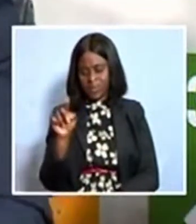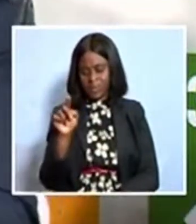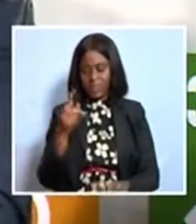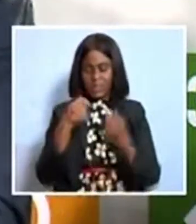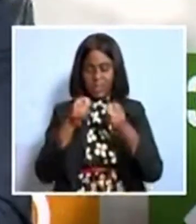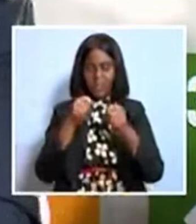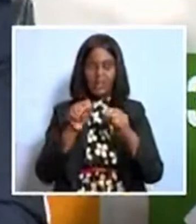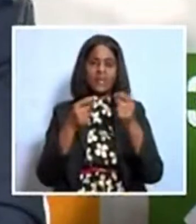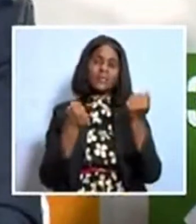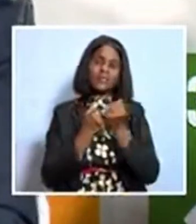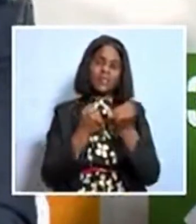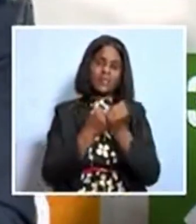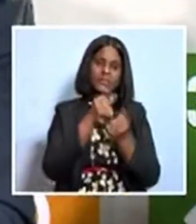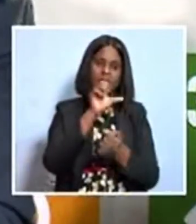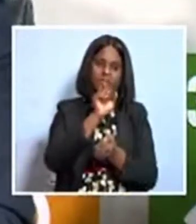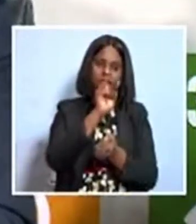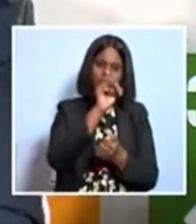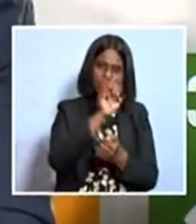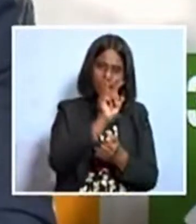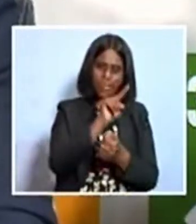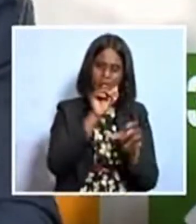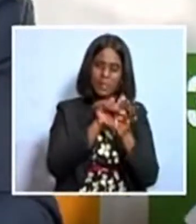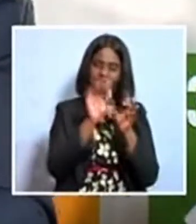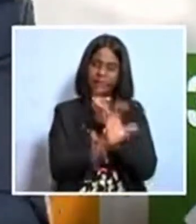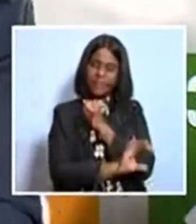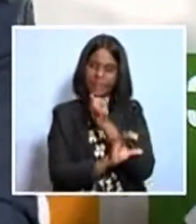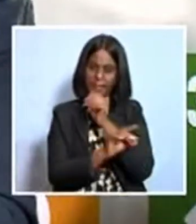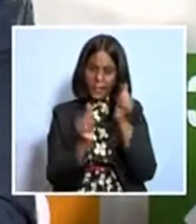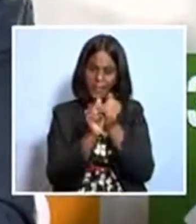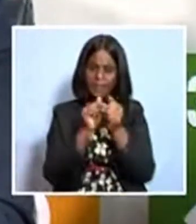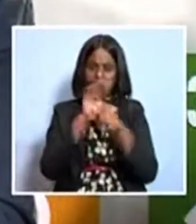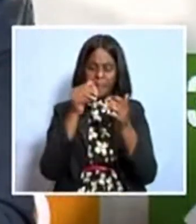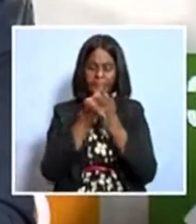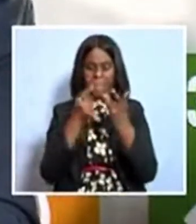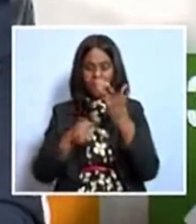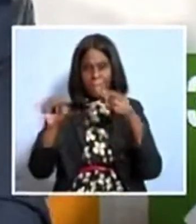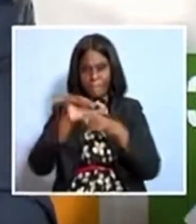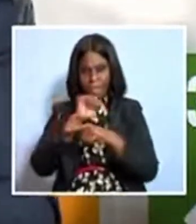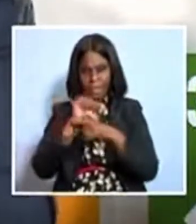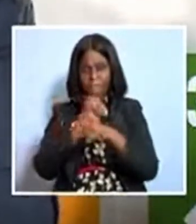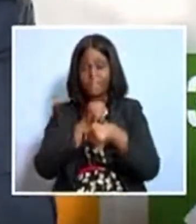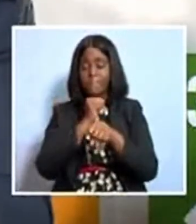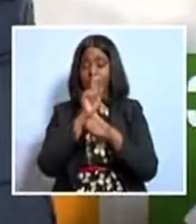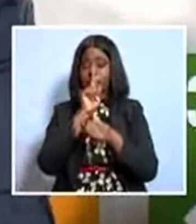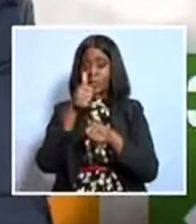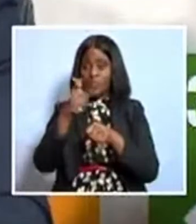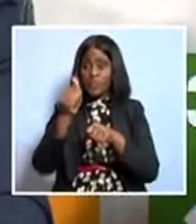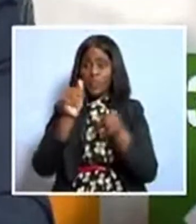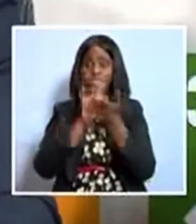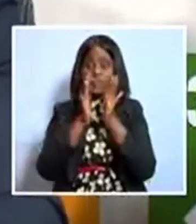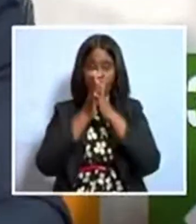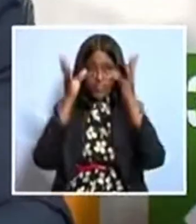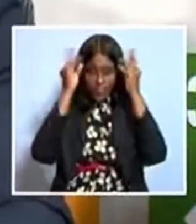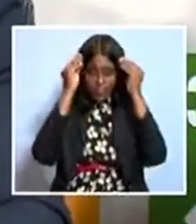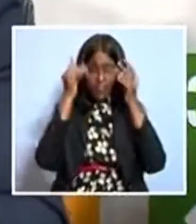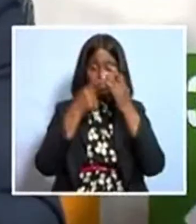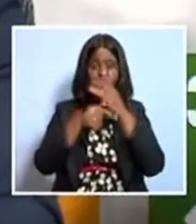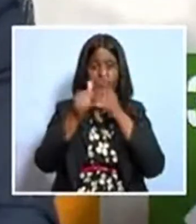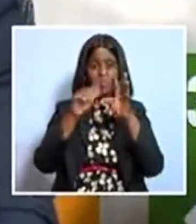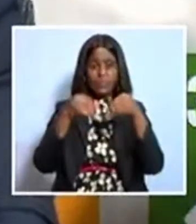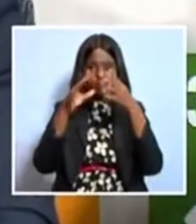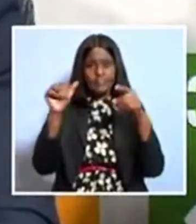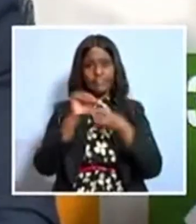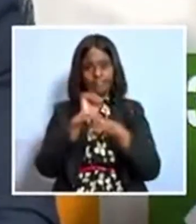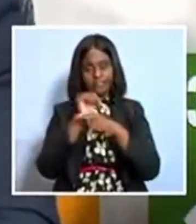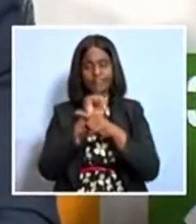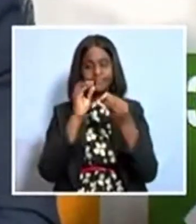tries to support the SMEs in the country. So with the capacity building to ensure that they become experts in what they do. So we do provide capacity